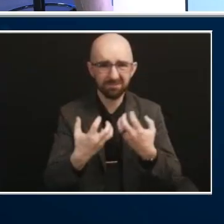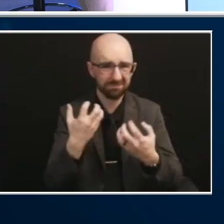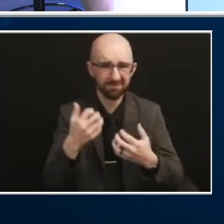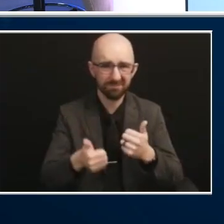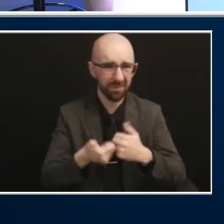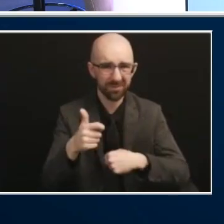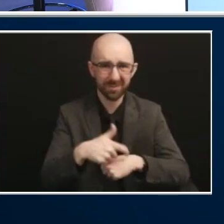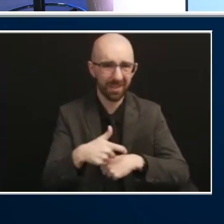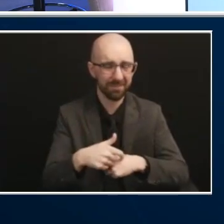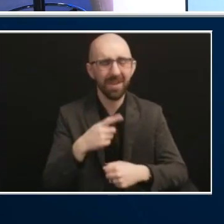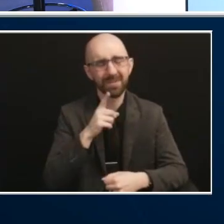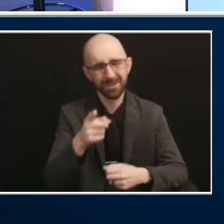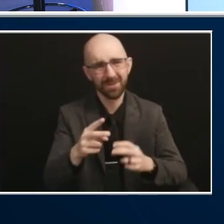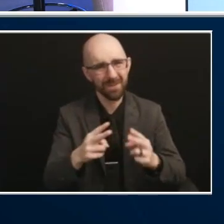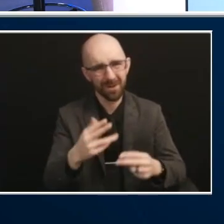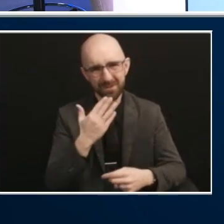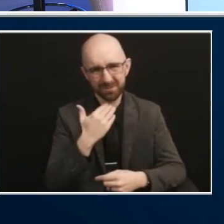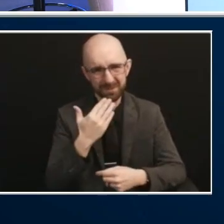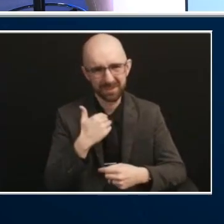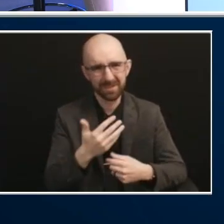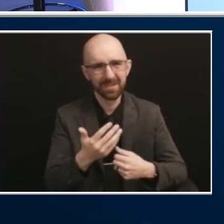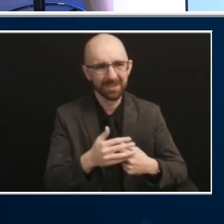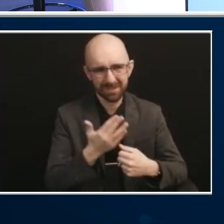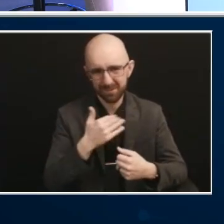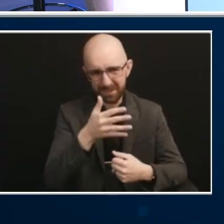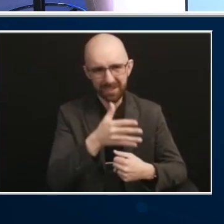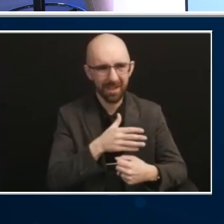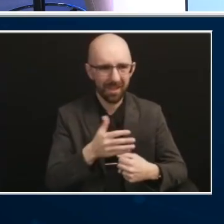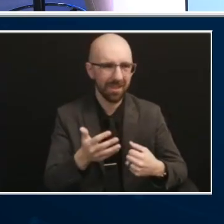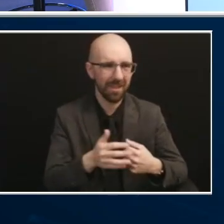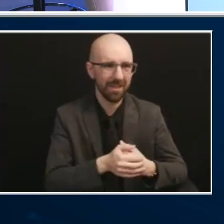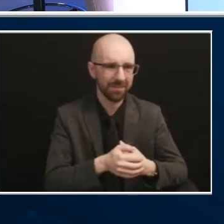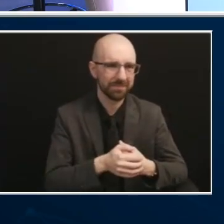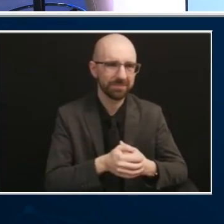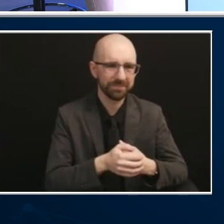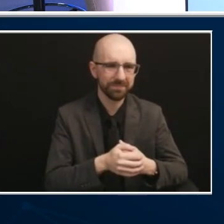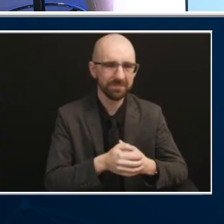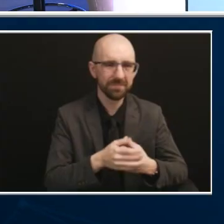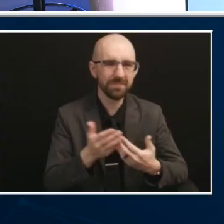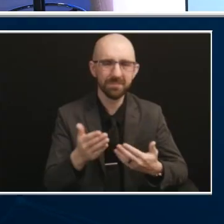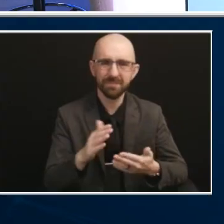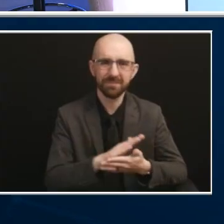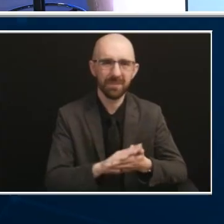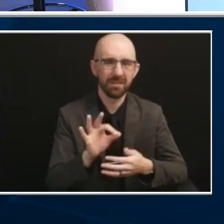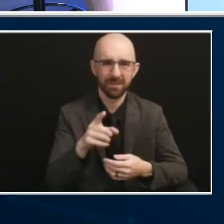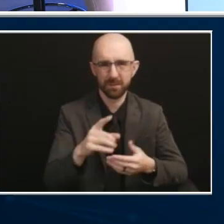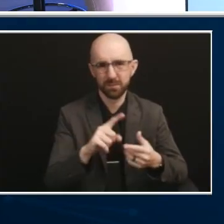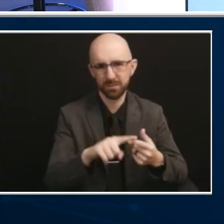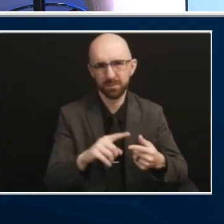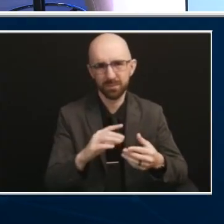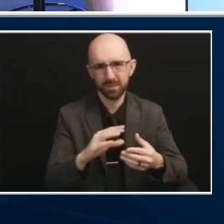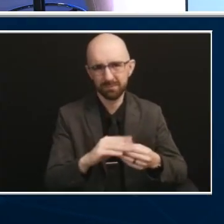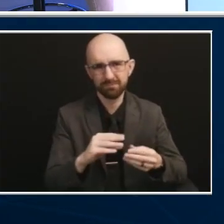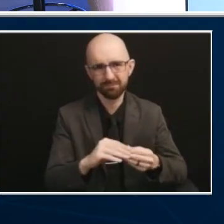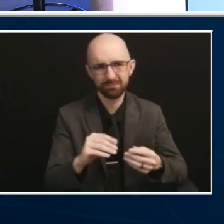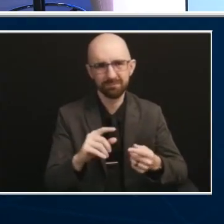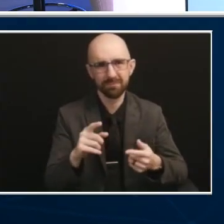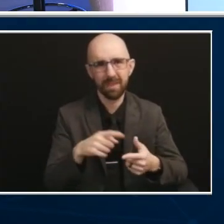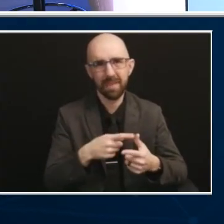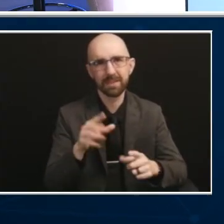you were very sweet. You're a sweet guy. That's so gracious of you to then put the spotlight on